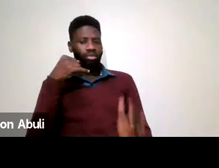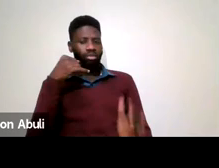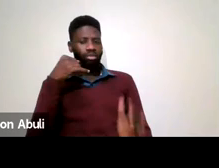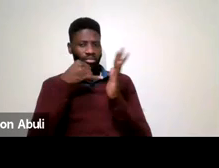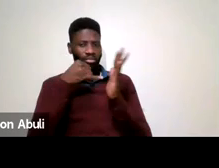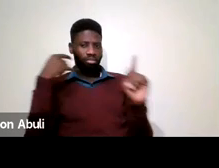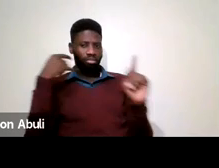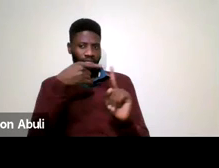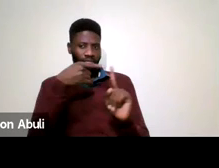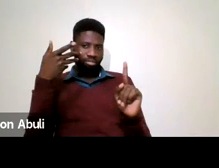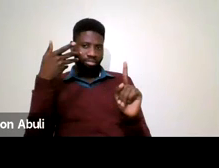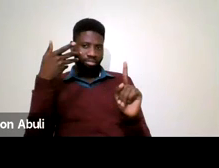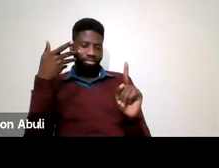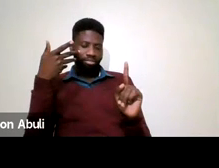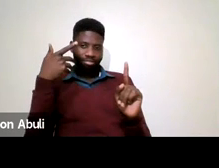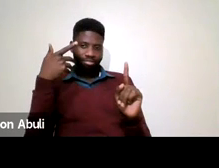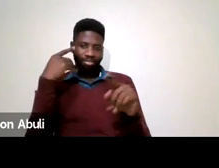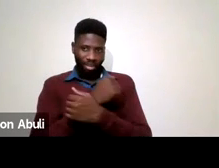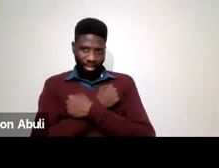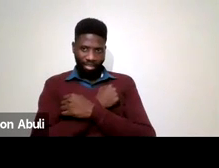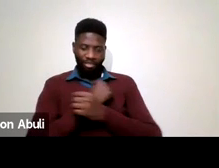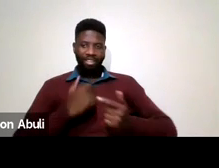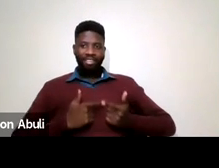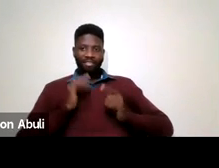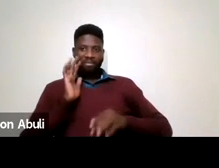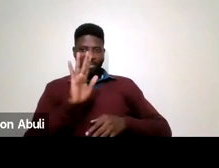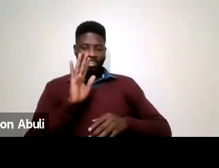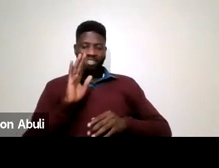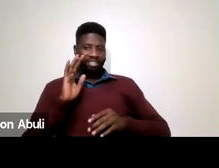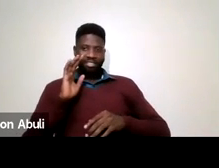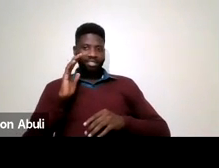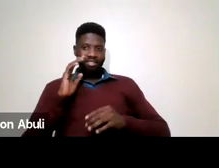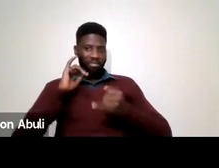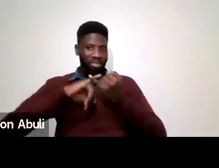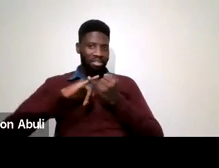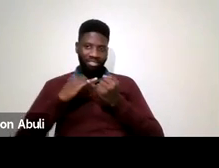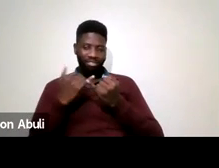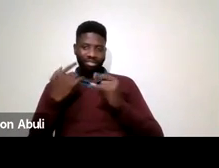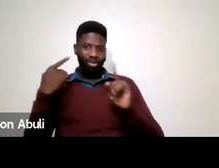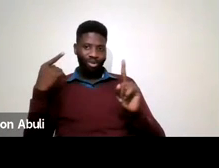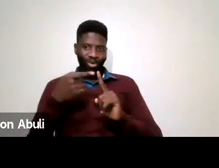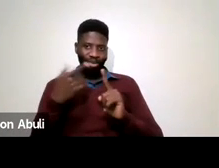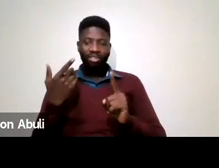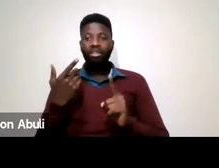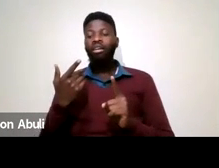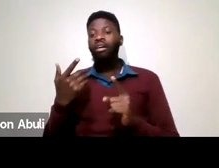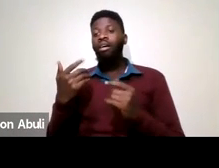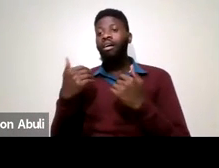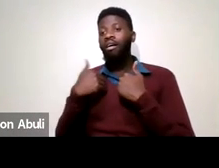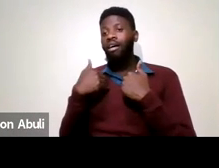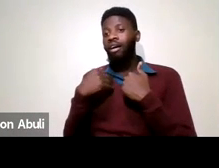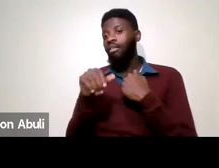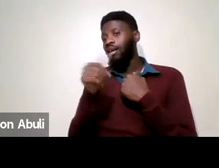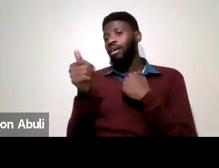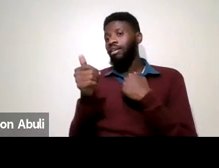the love of your life. So getting married is a goal. Is there any business that's more serious than that?